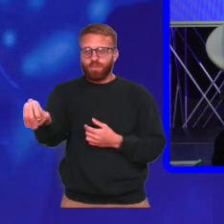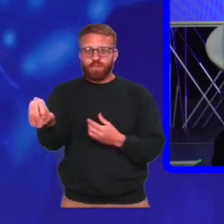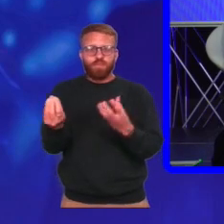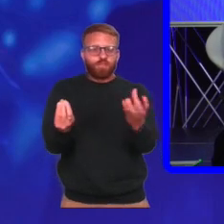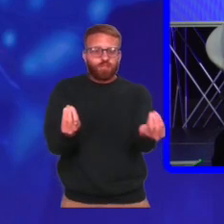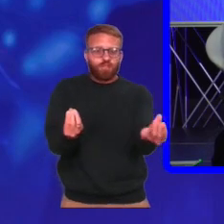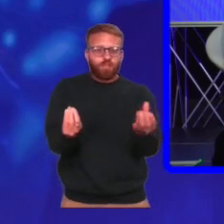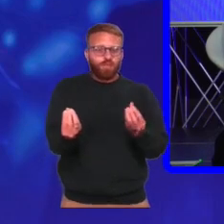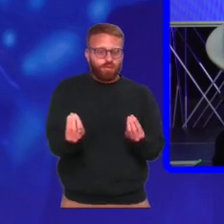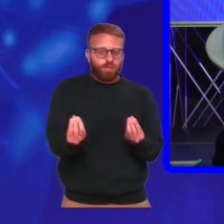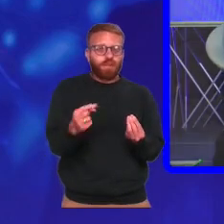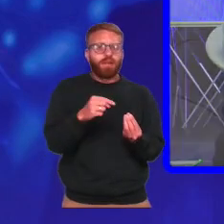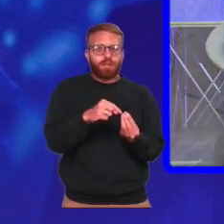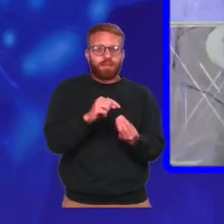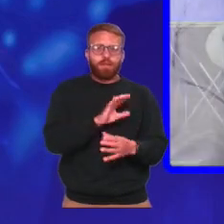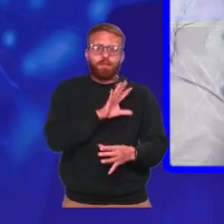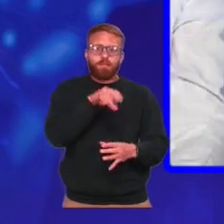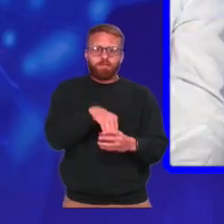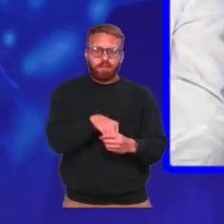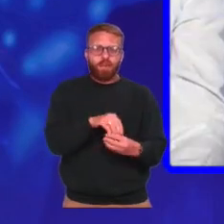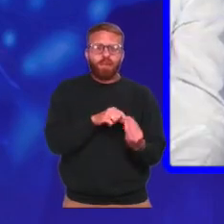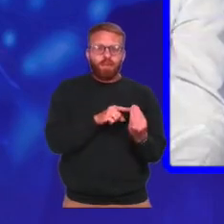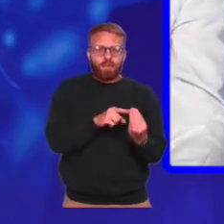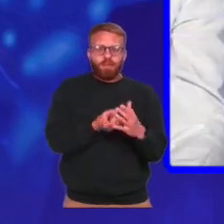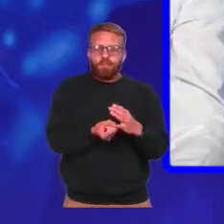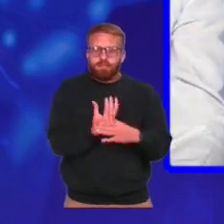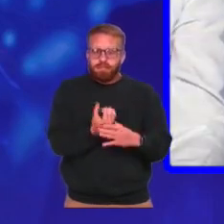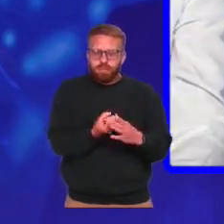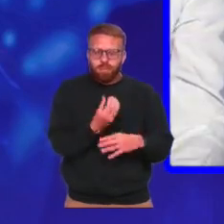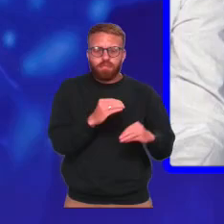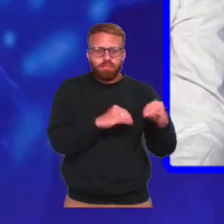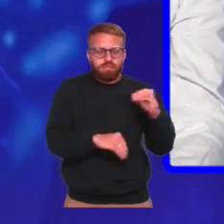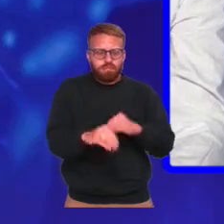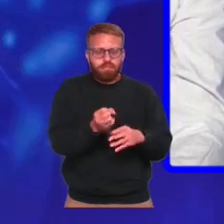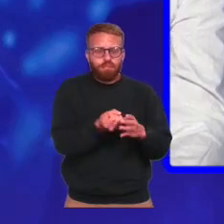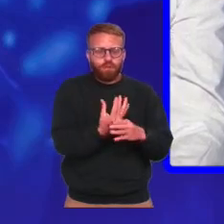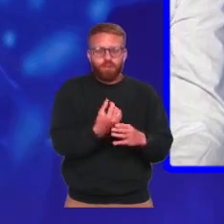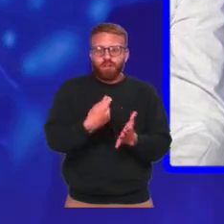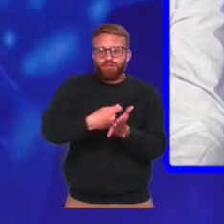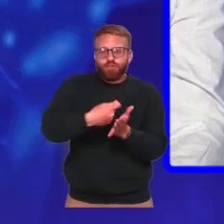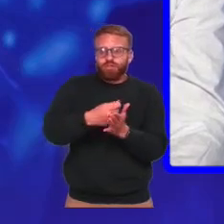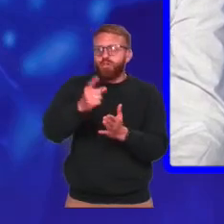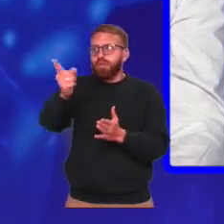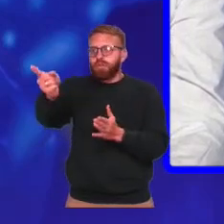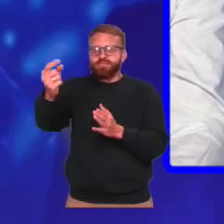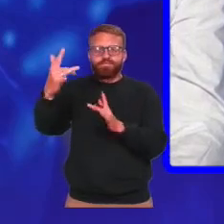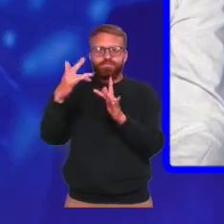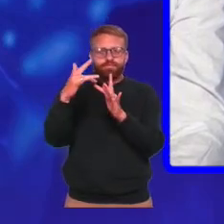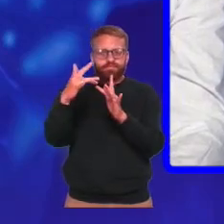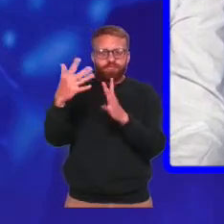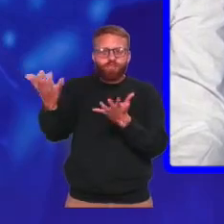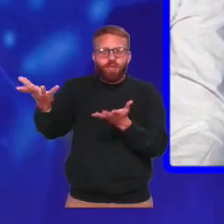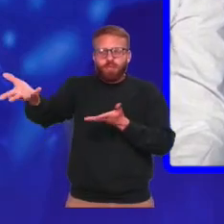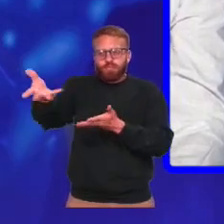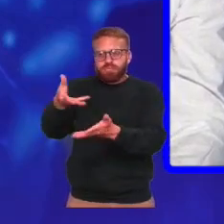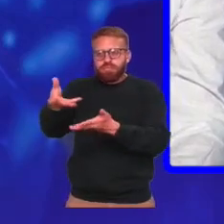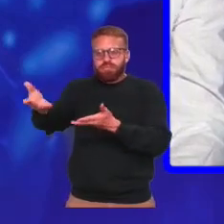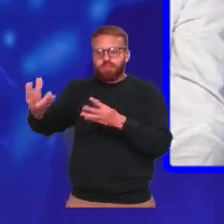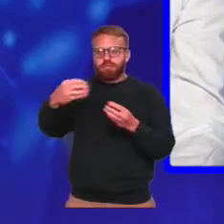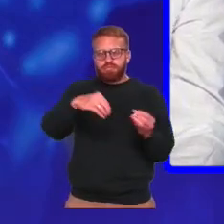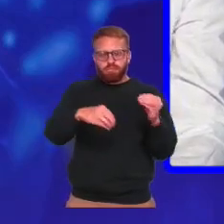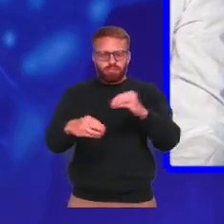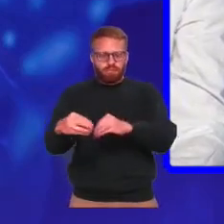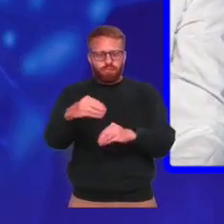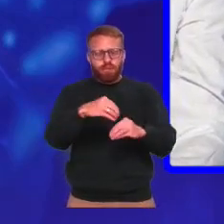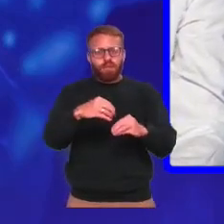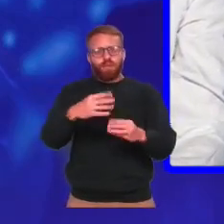who's producing the work with the external partner. And their role is going to be looking ahead to see what work needs